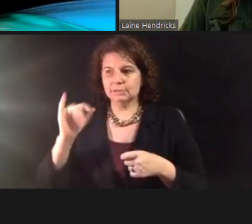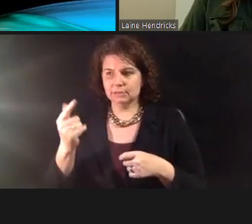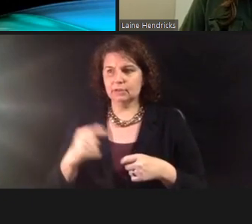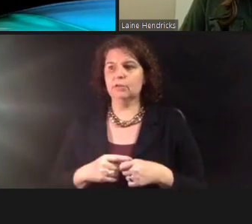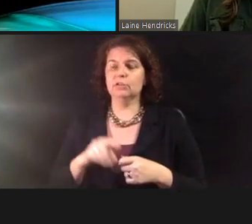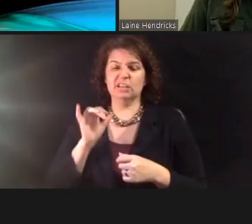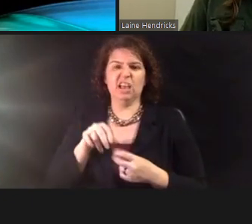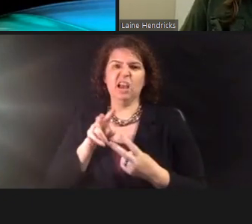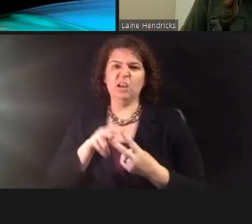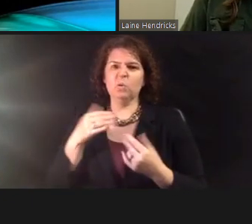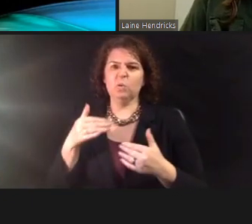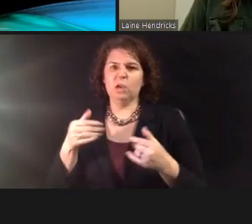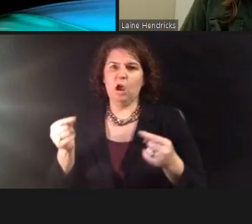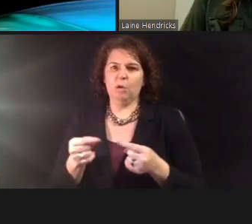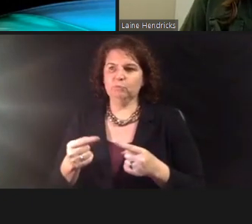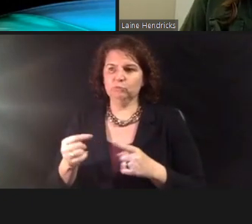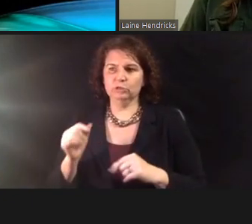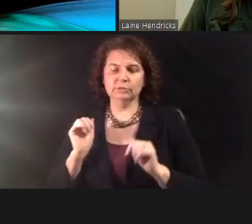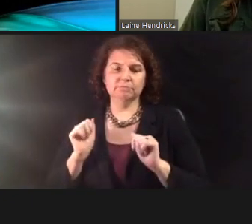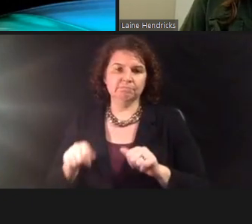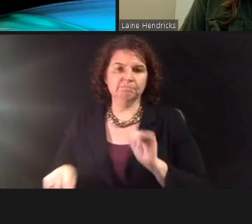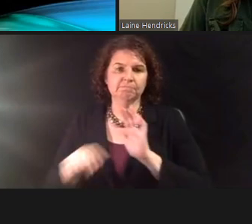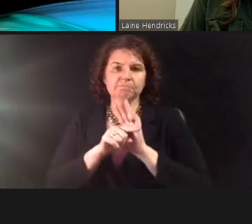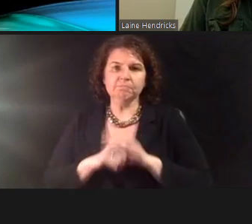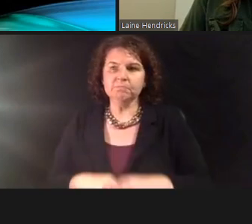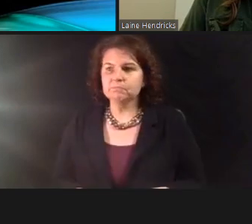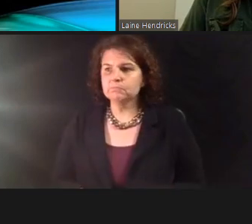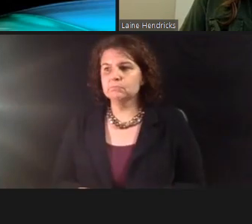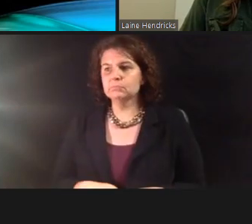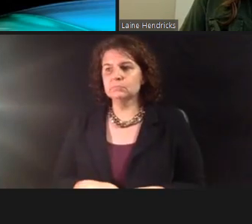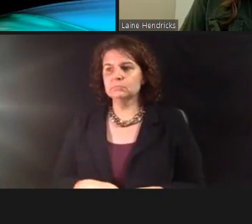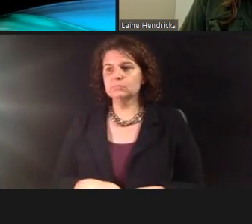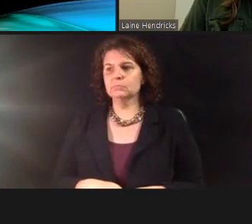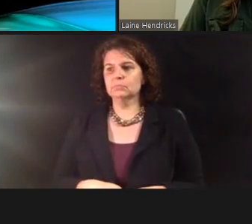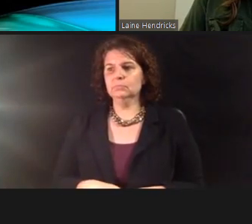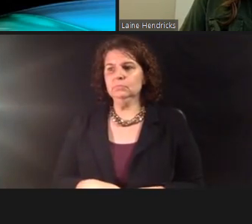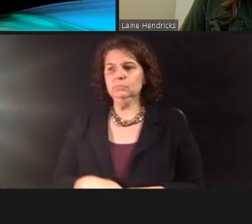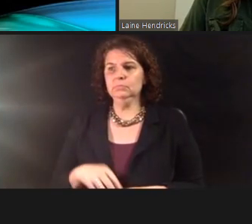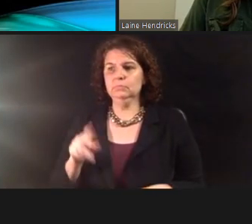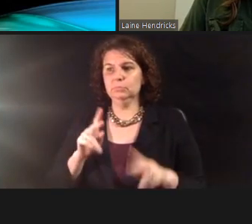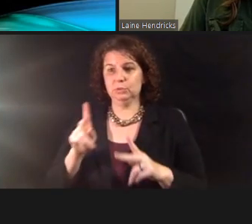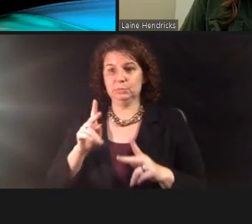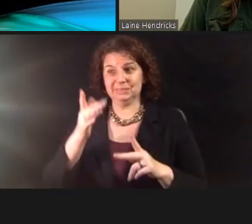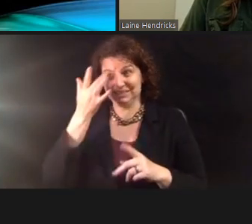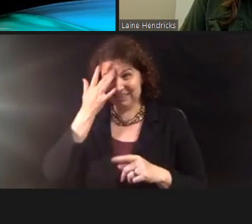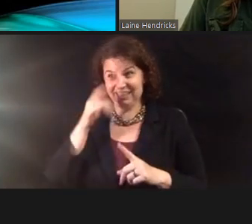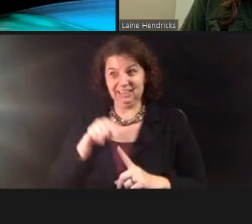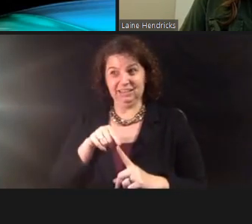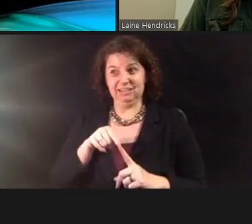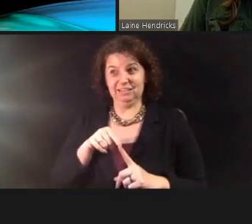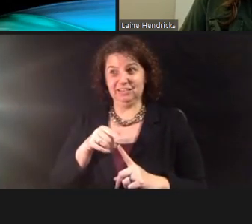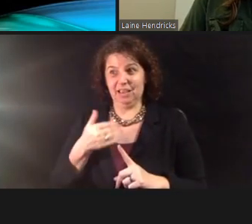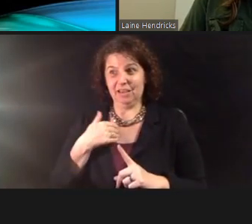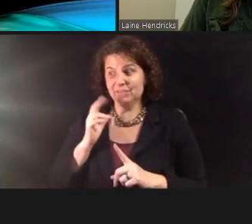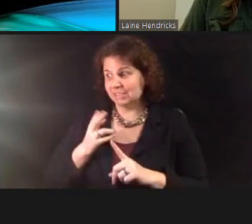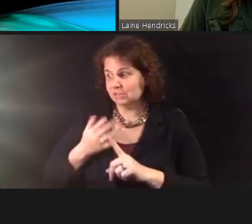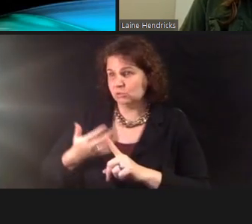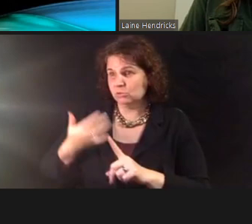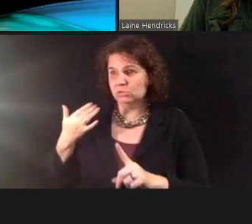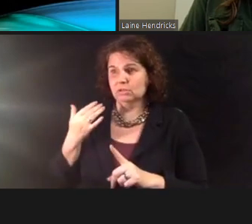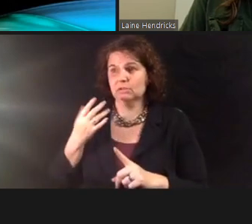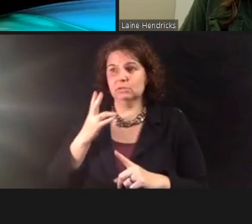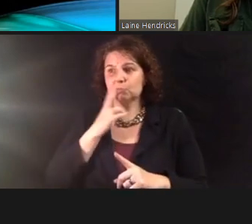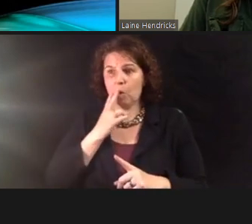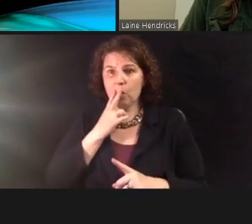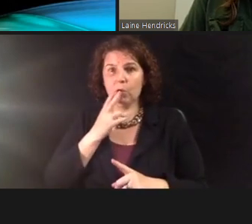lungs, and people who are infected with COVID-19 who have a history of smoking or vaping are at much higher risk of